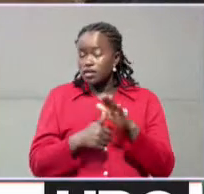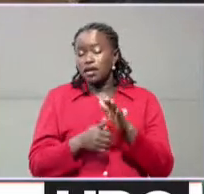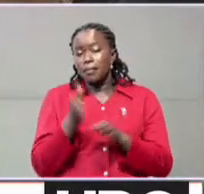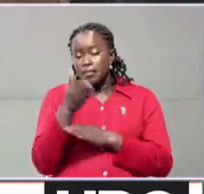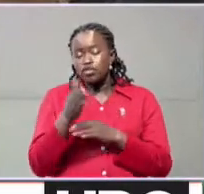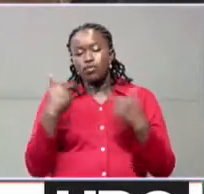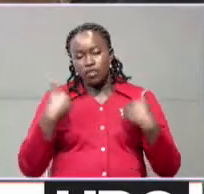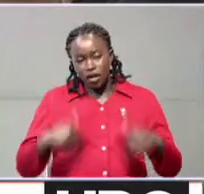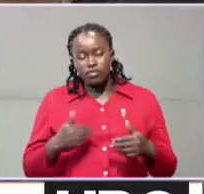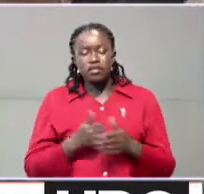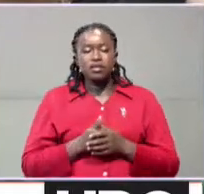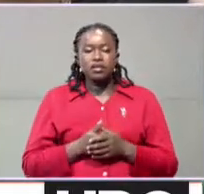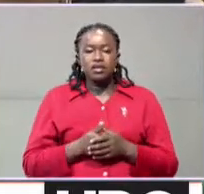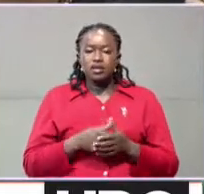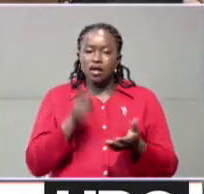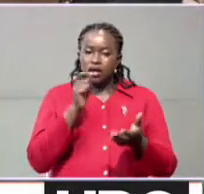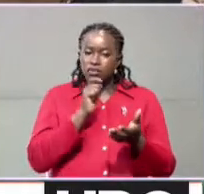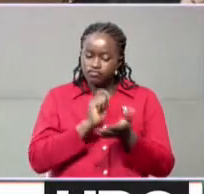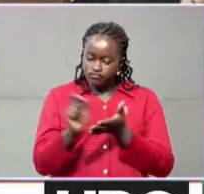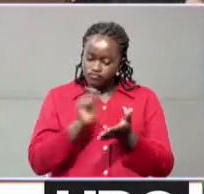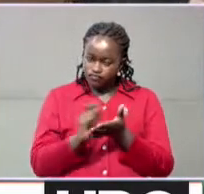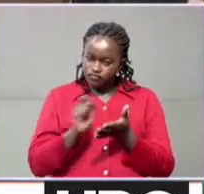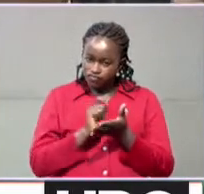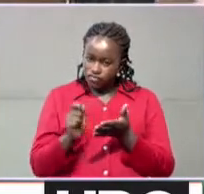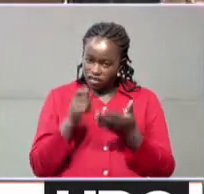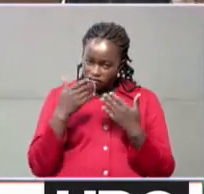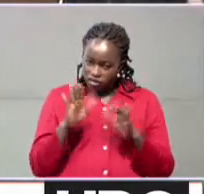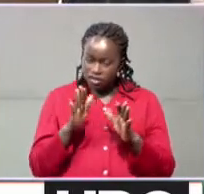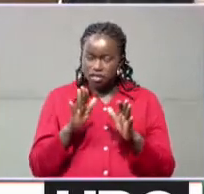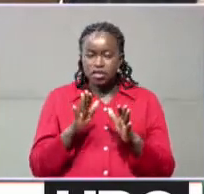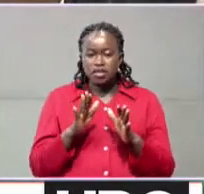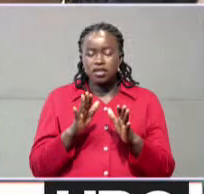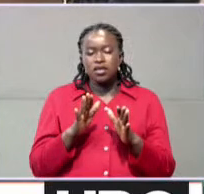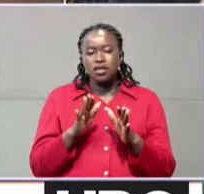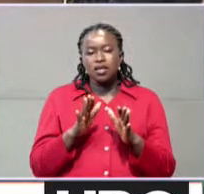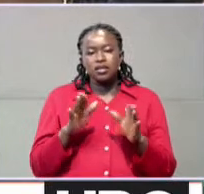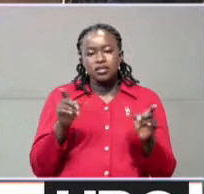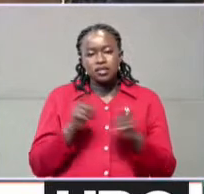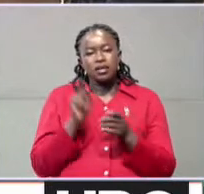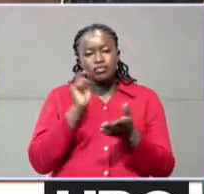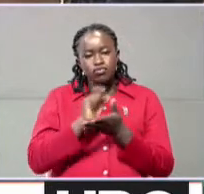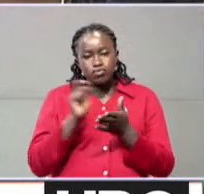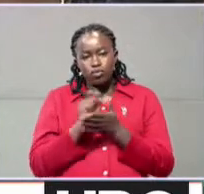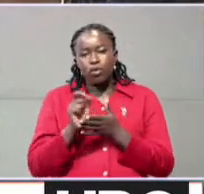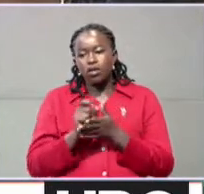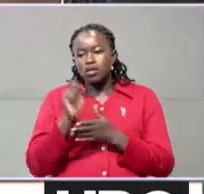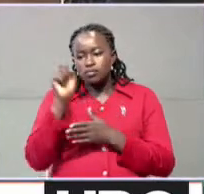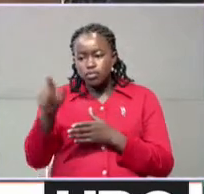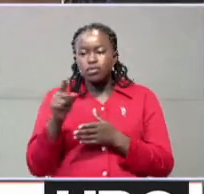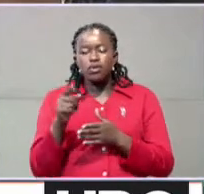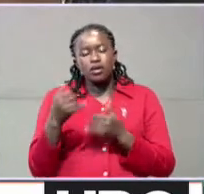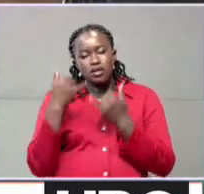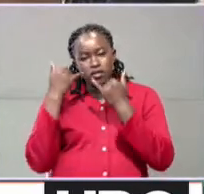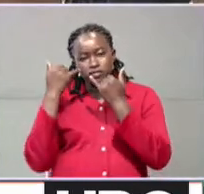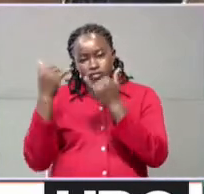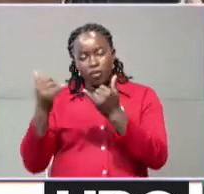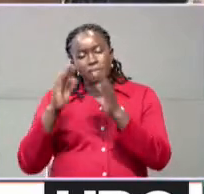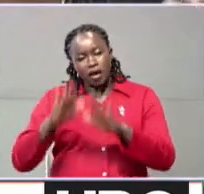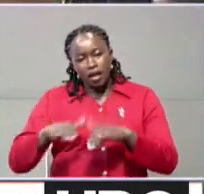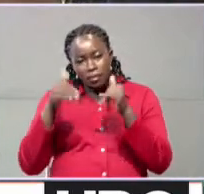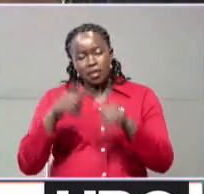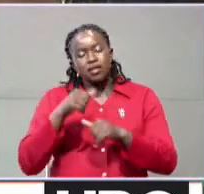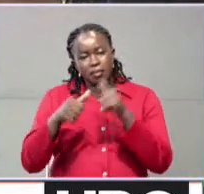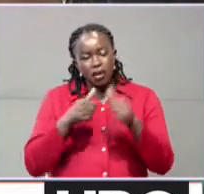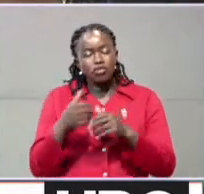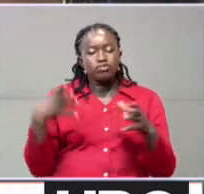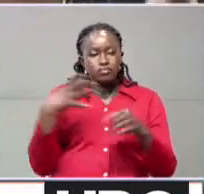informed us in writing they wrote to you notifying parliament about their absence because